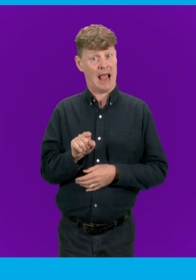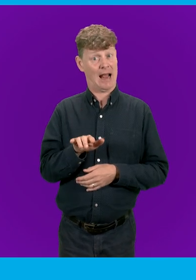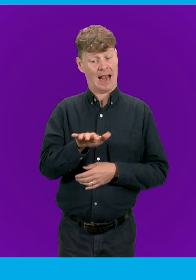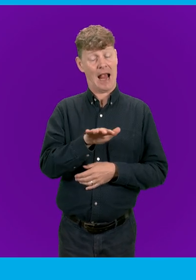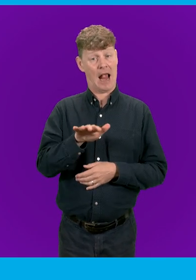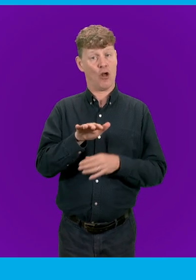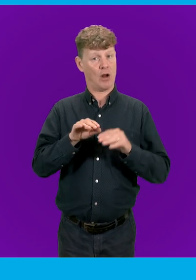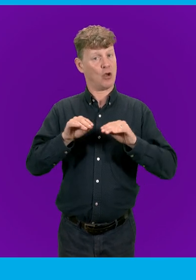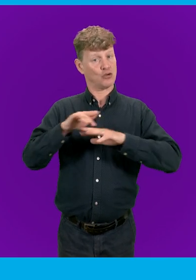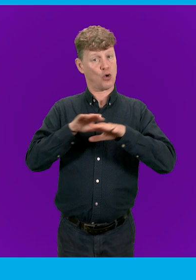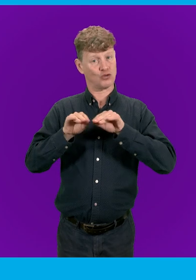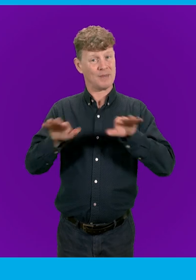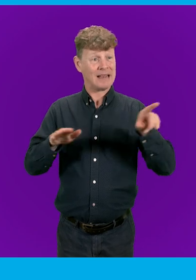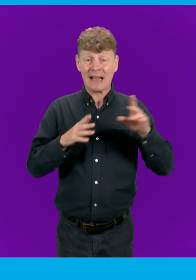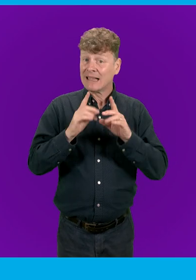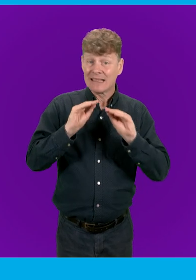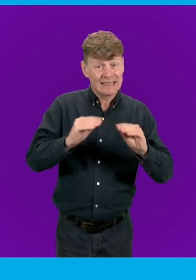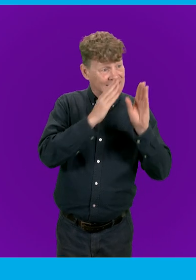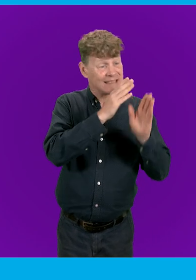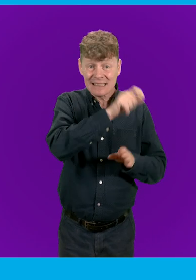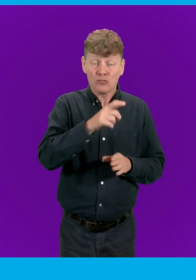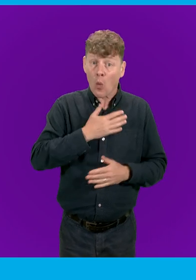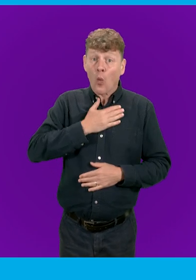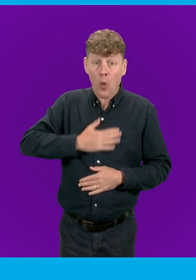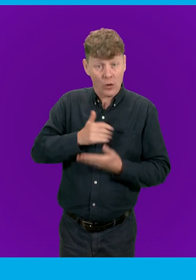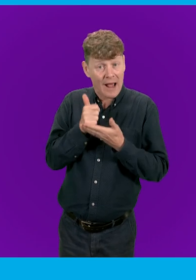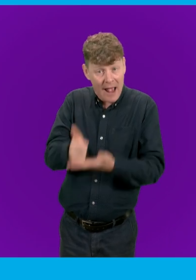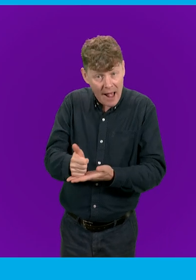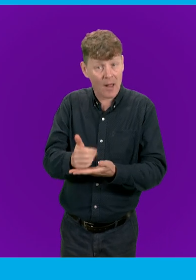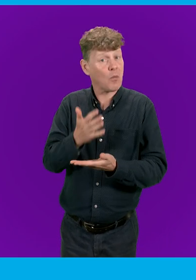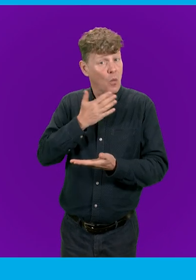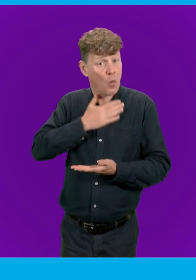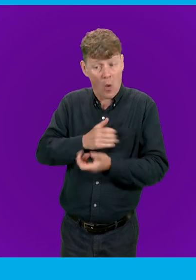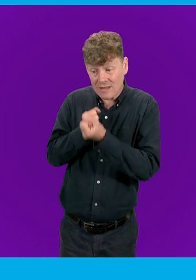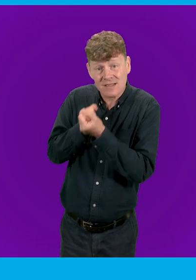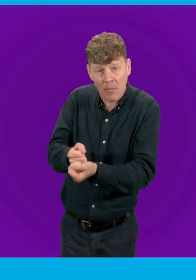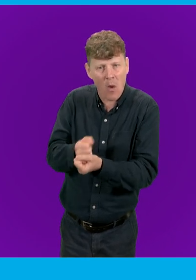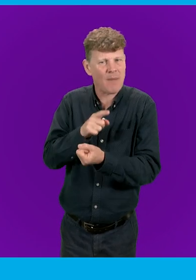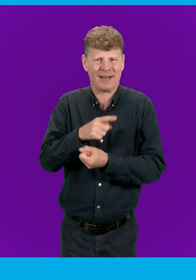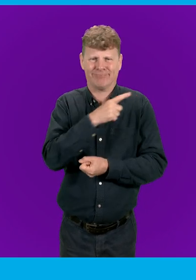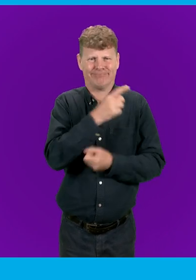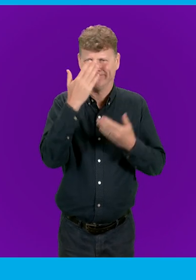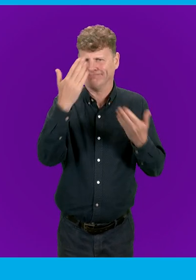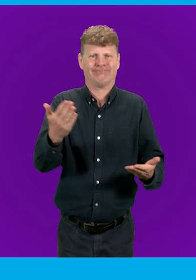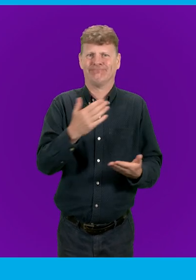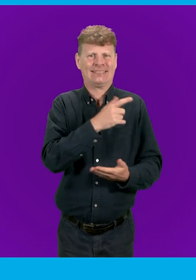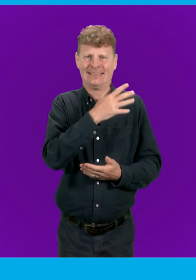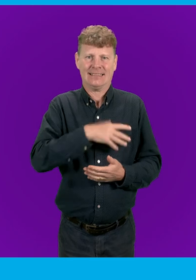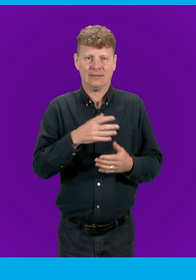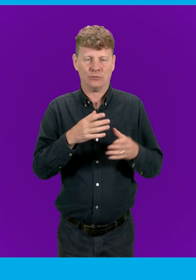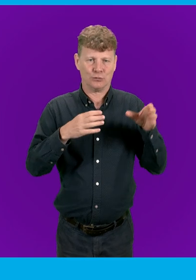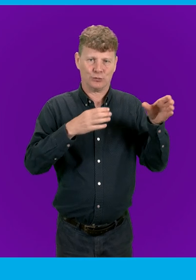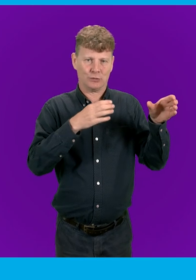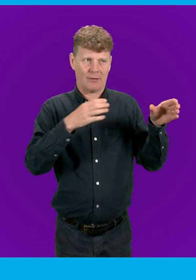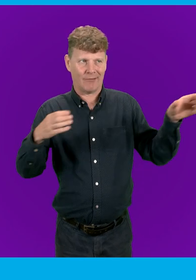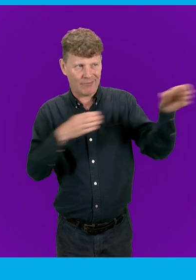where teachers really do want to help and they want to support, but they actually need to understand it from